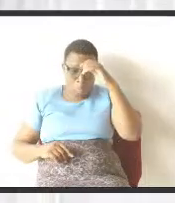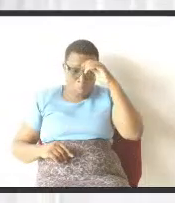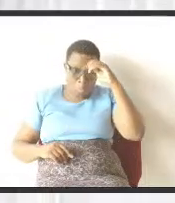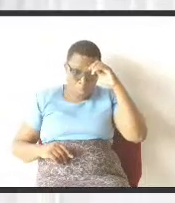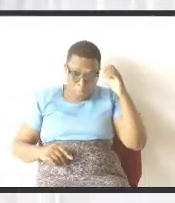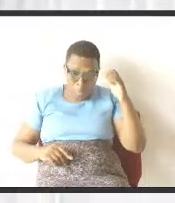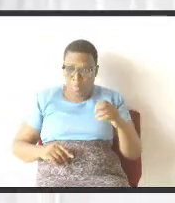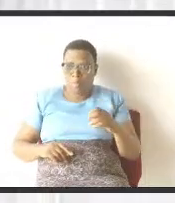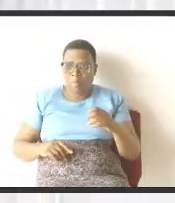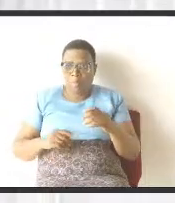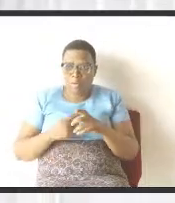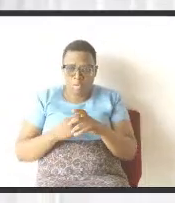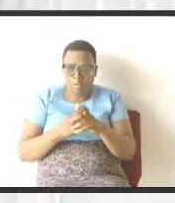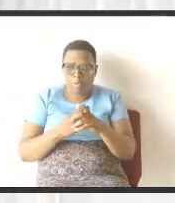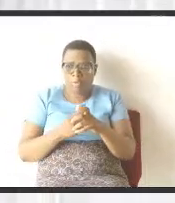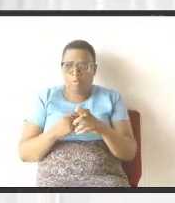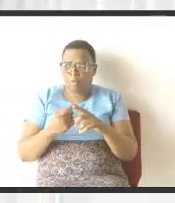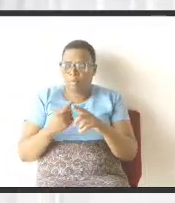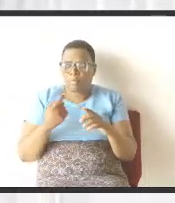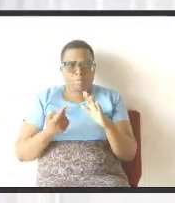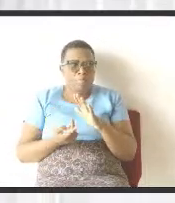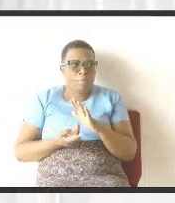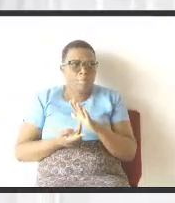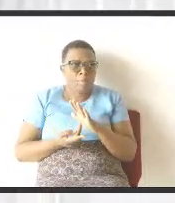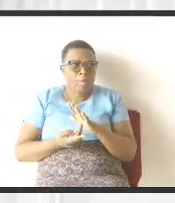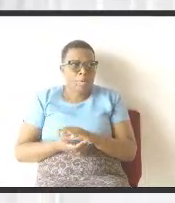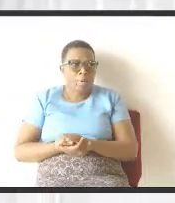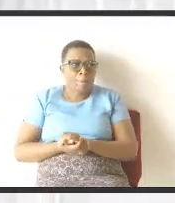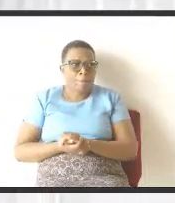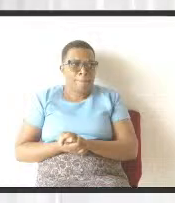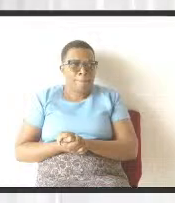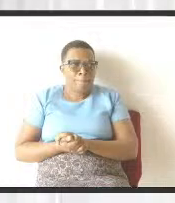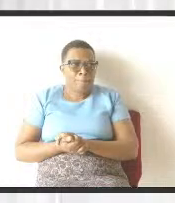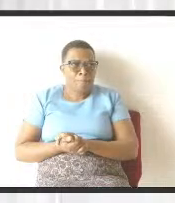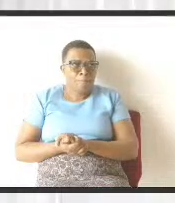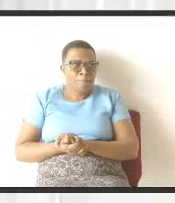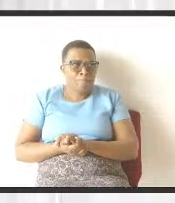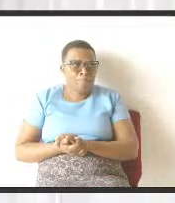dripping from the faces of God's children.